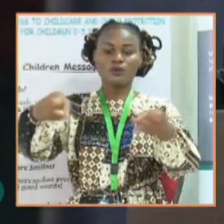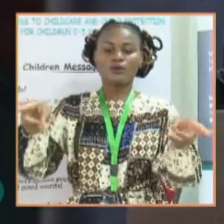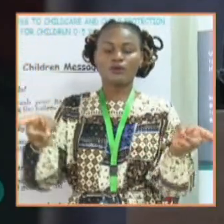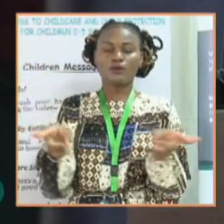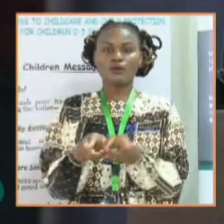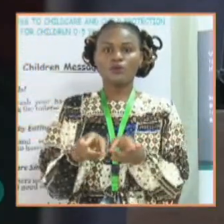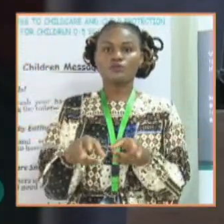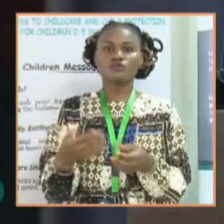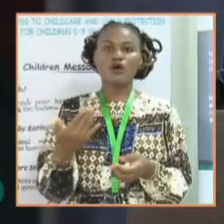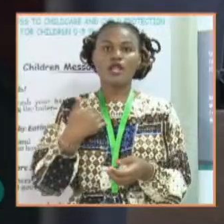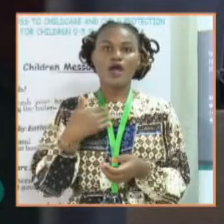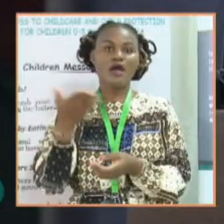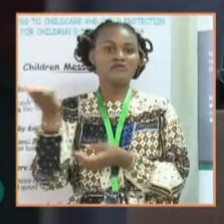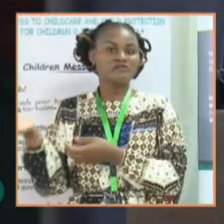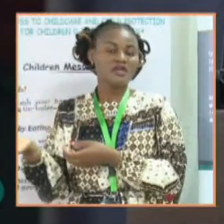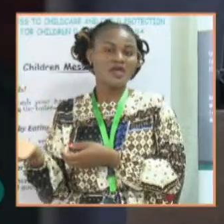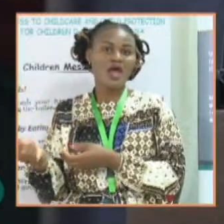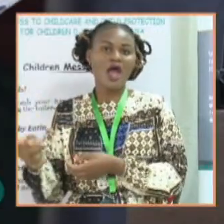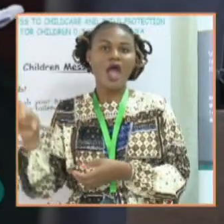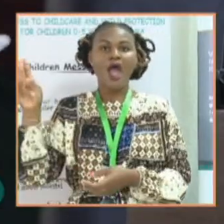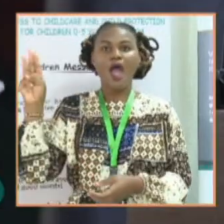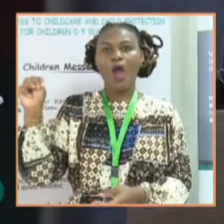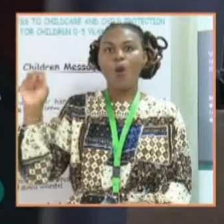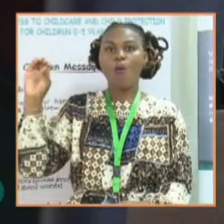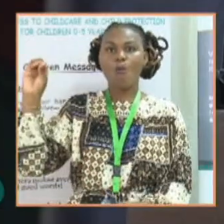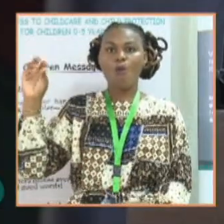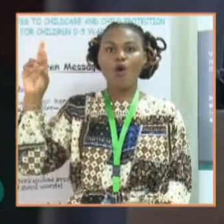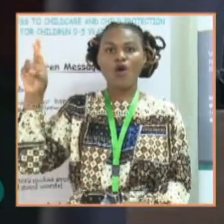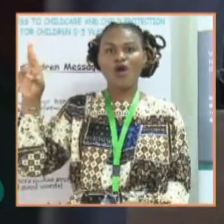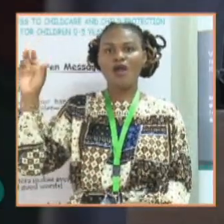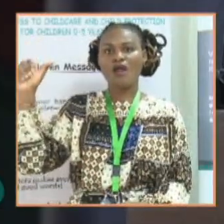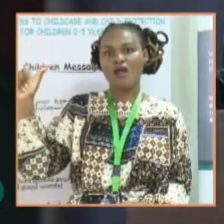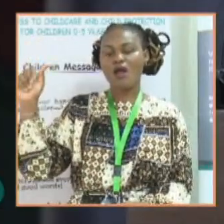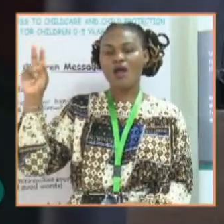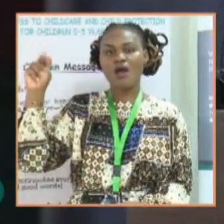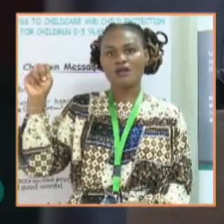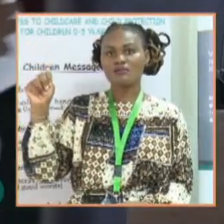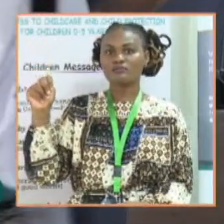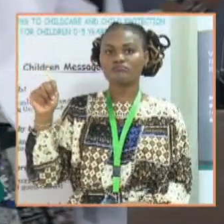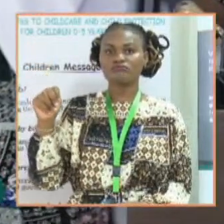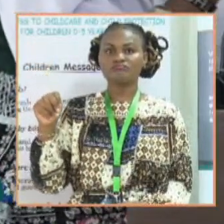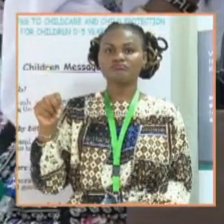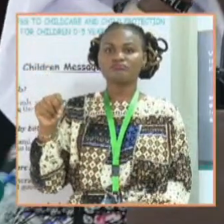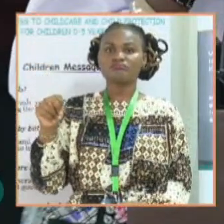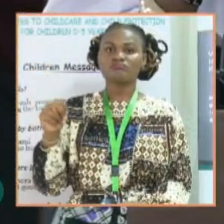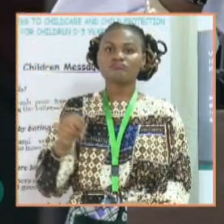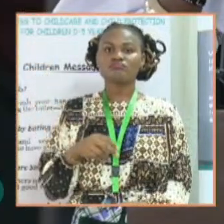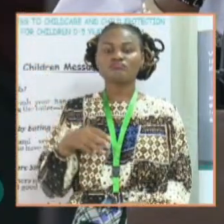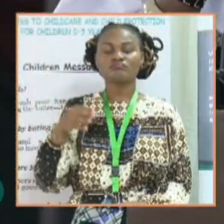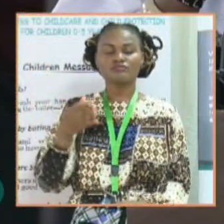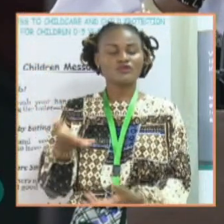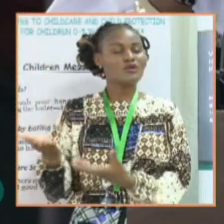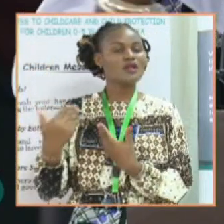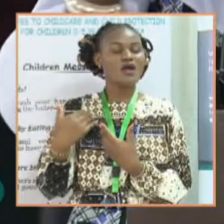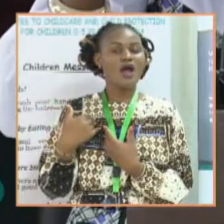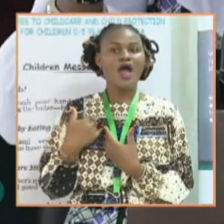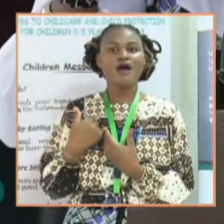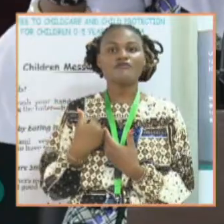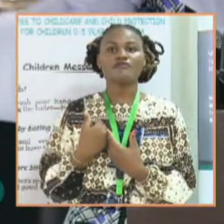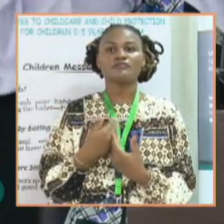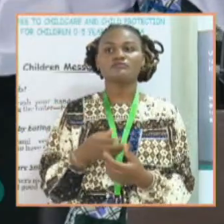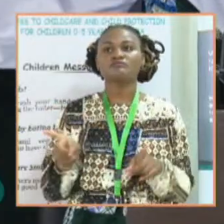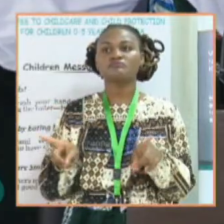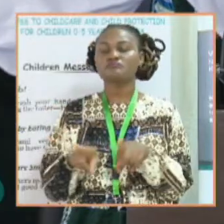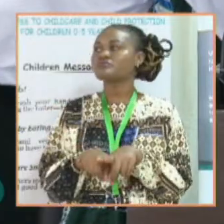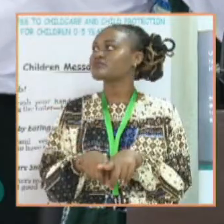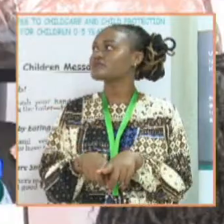kule, Moran Publishers, watu ambao wanataka literacy ya watoto, kuna vitabu kule. Kuna wengi sana. The county government